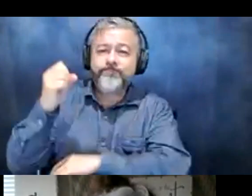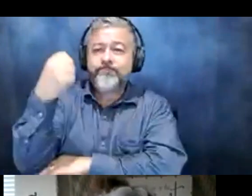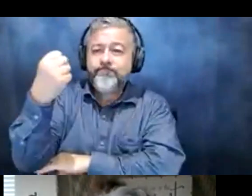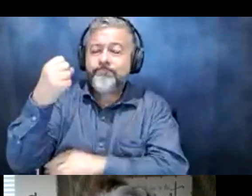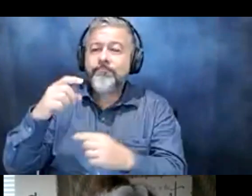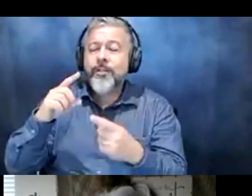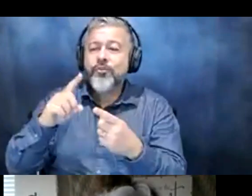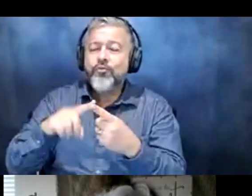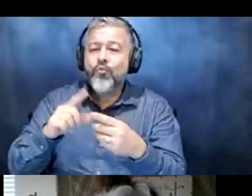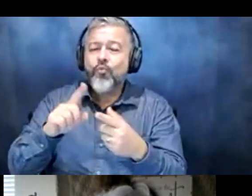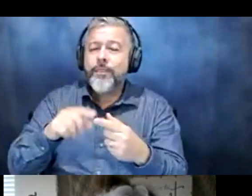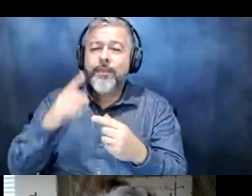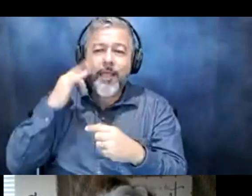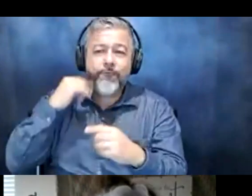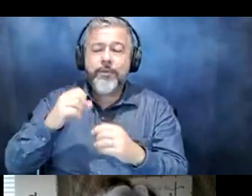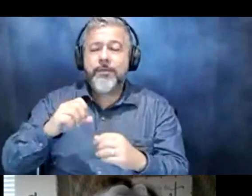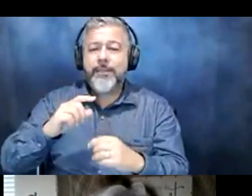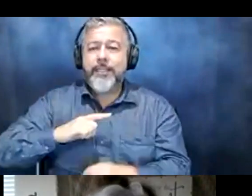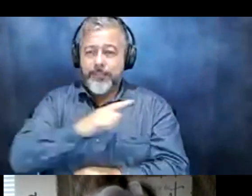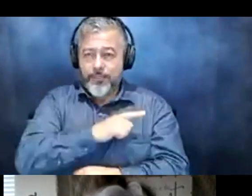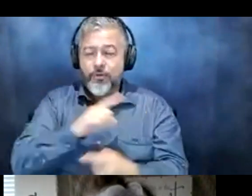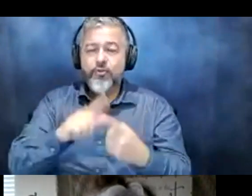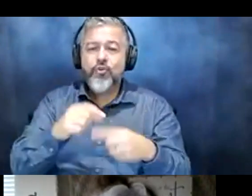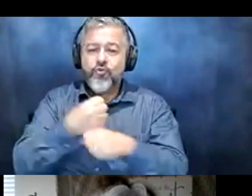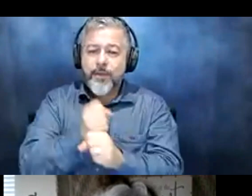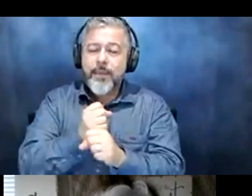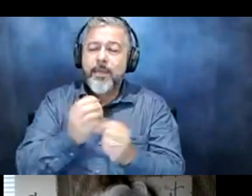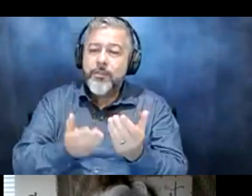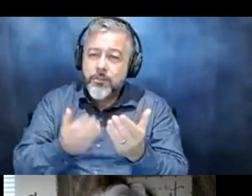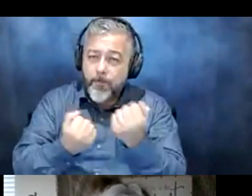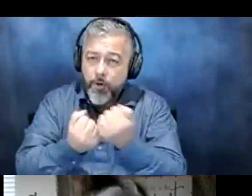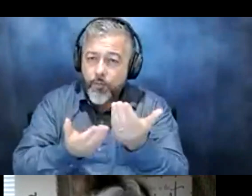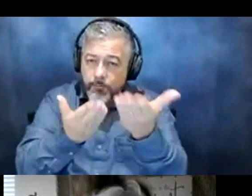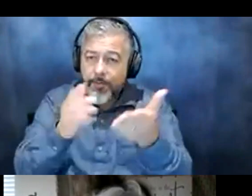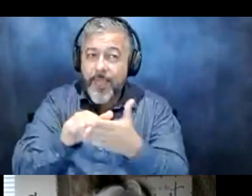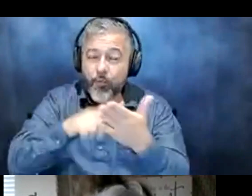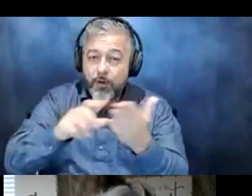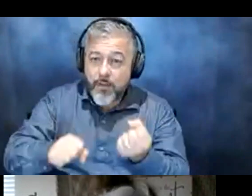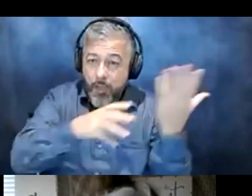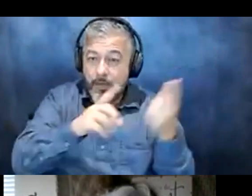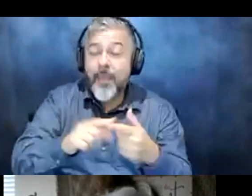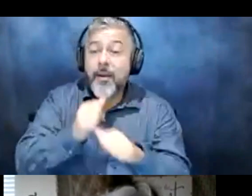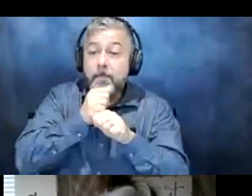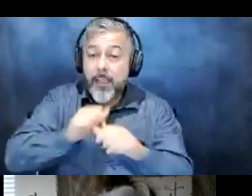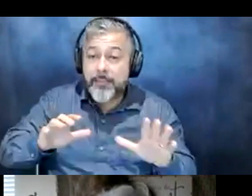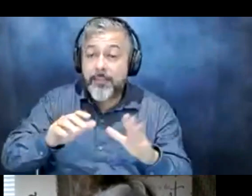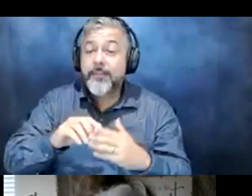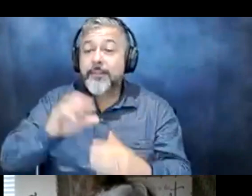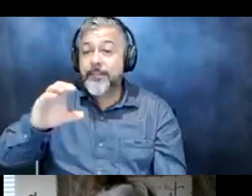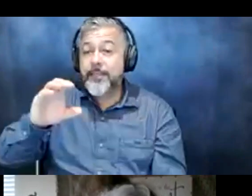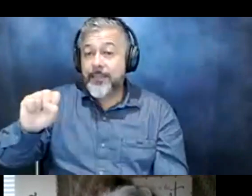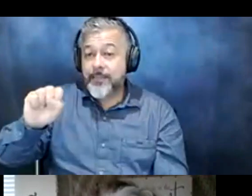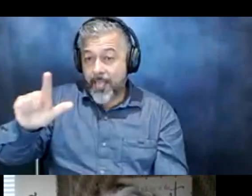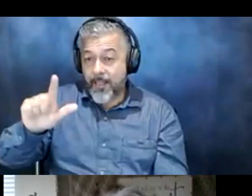to create the legislation supporting the recommendations that were actually gutted. And blessedly, the CSL, the California